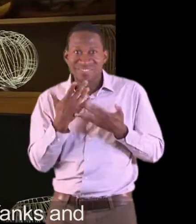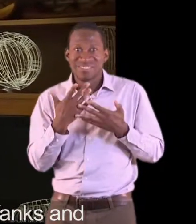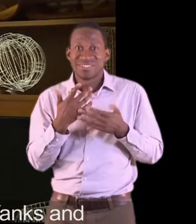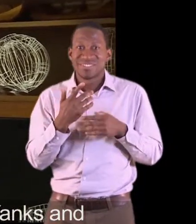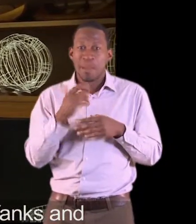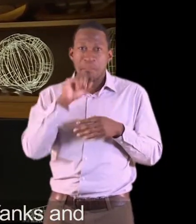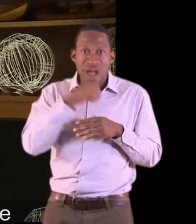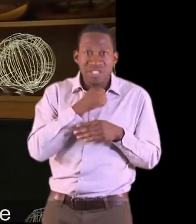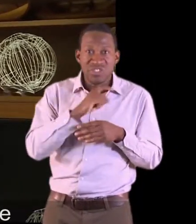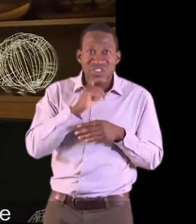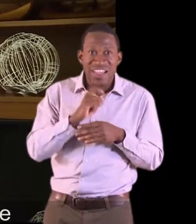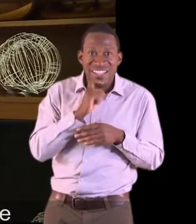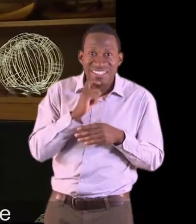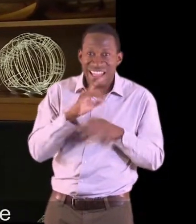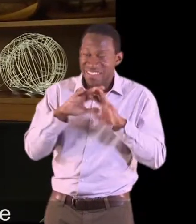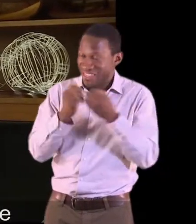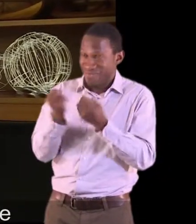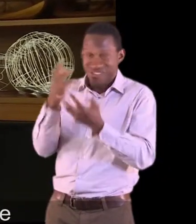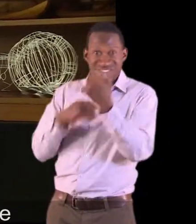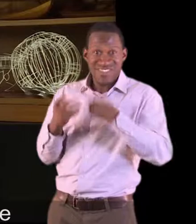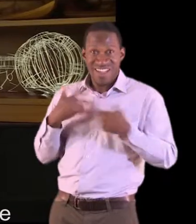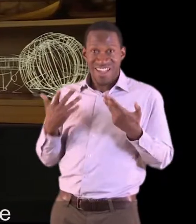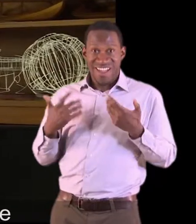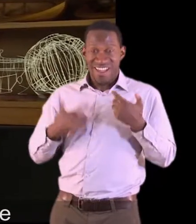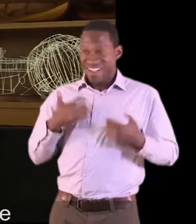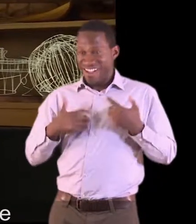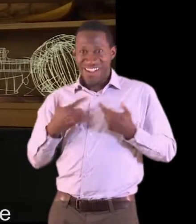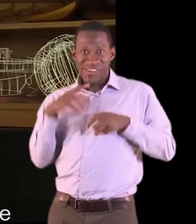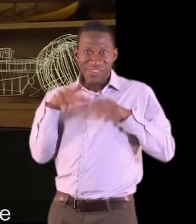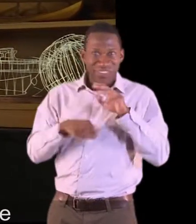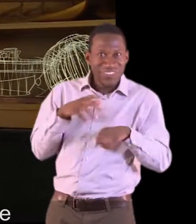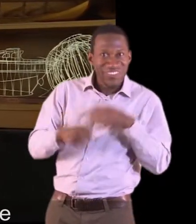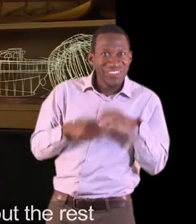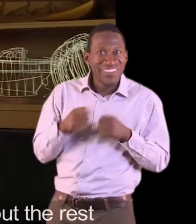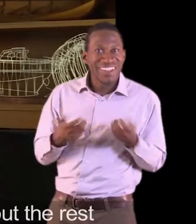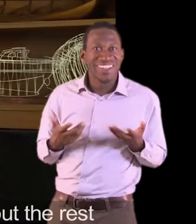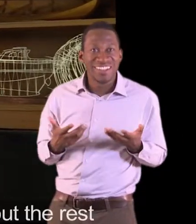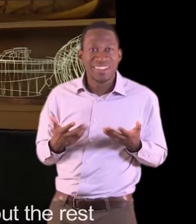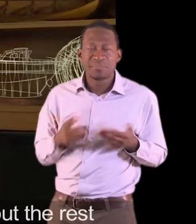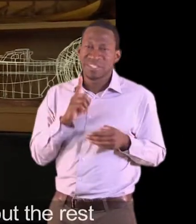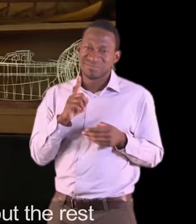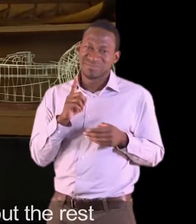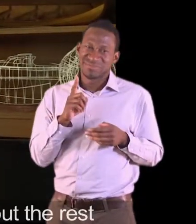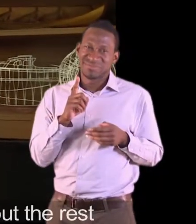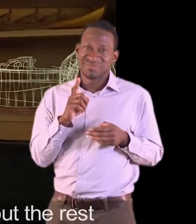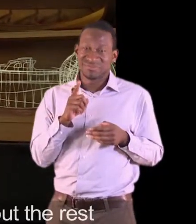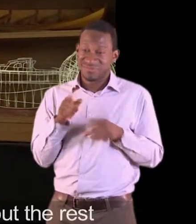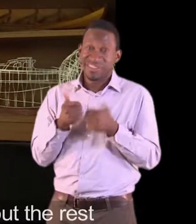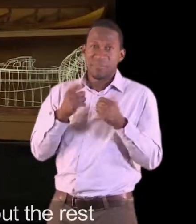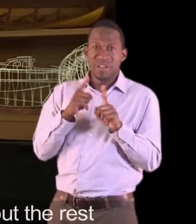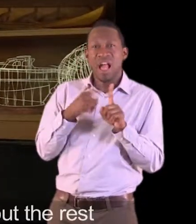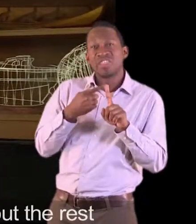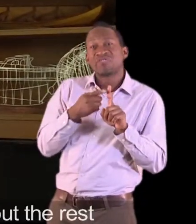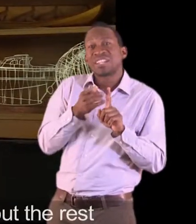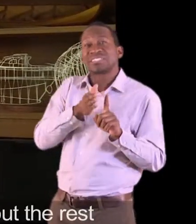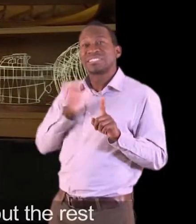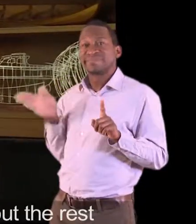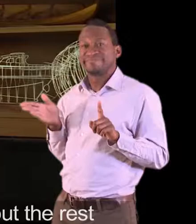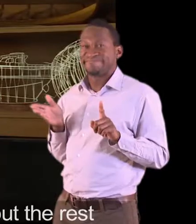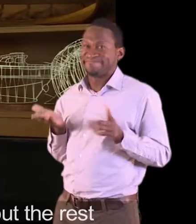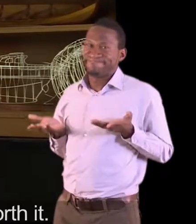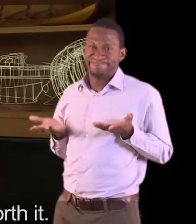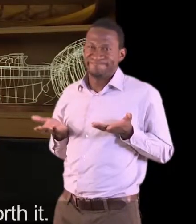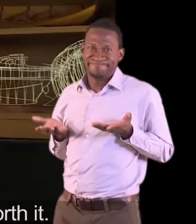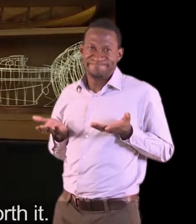chucking sweets at you and bars of chocolate and everything else. There was a good side to it, but the rest of it, that didn't happen all